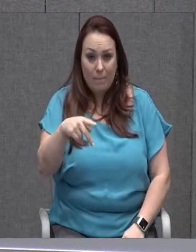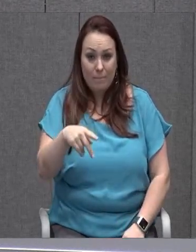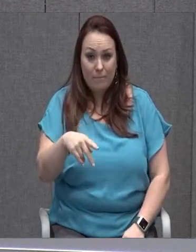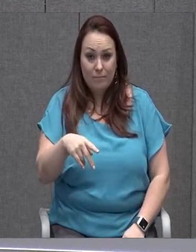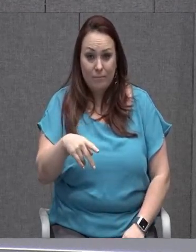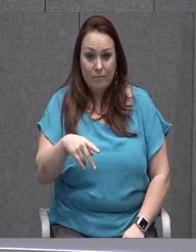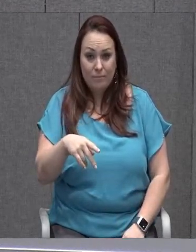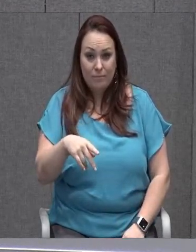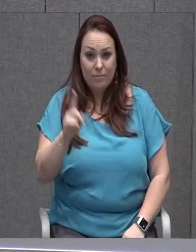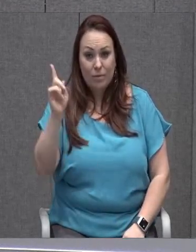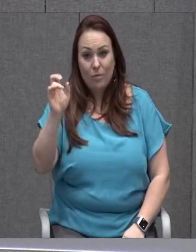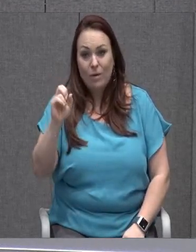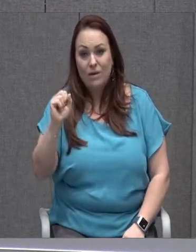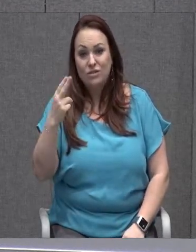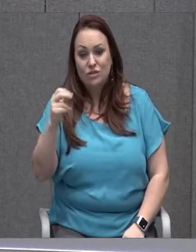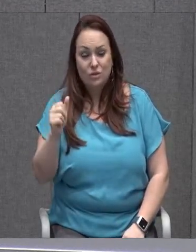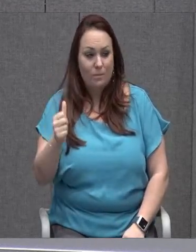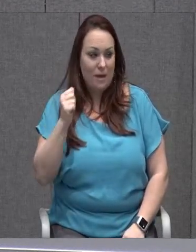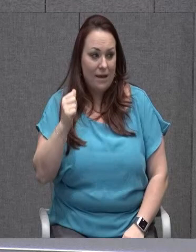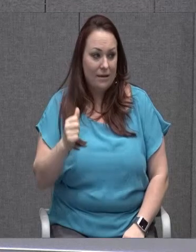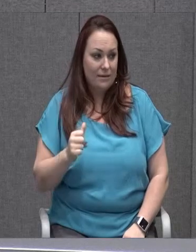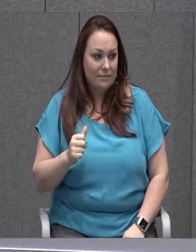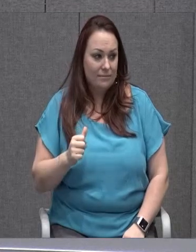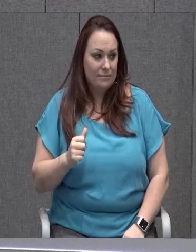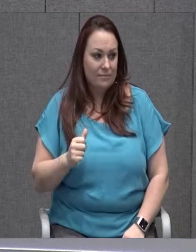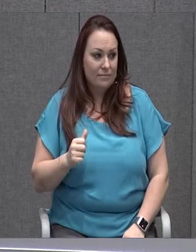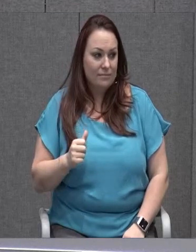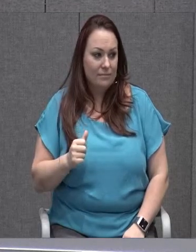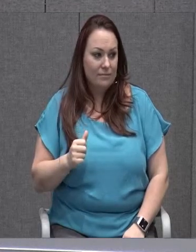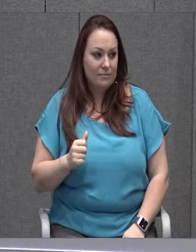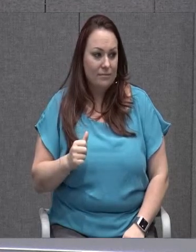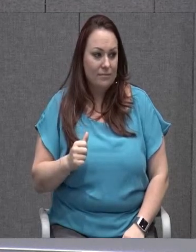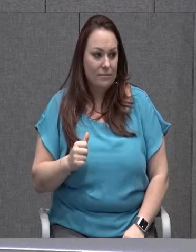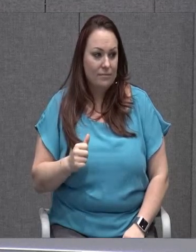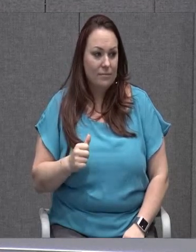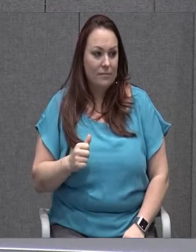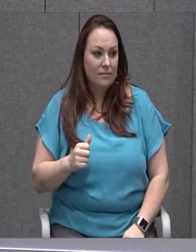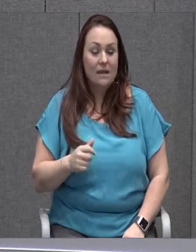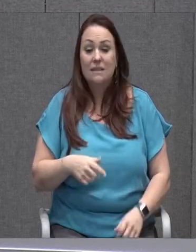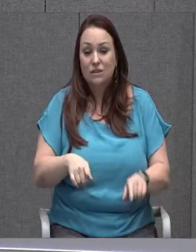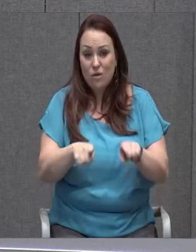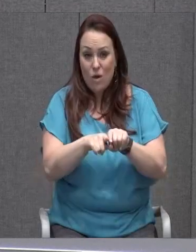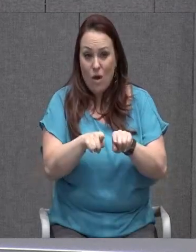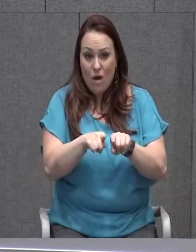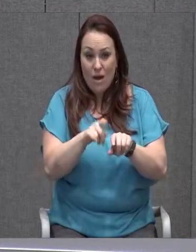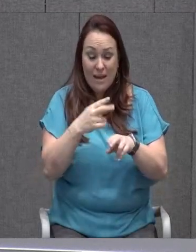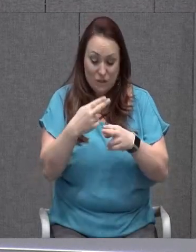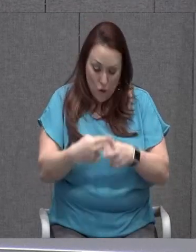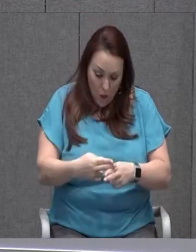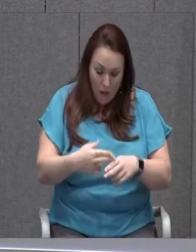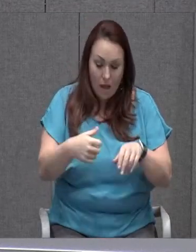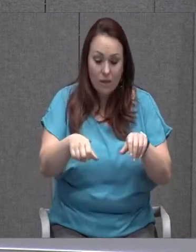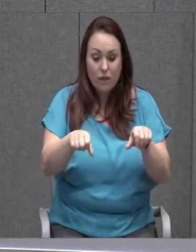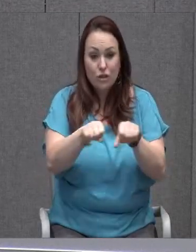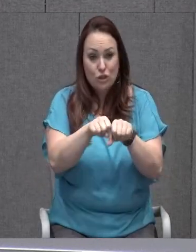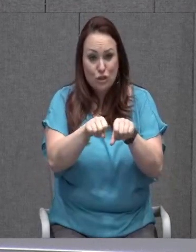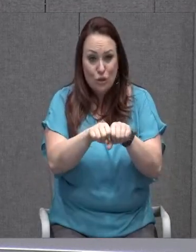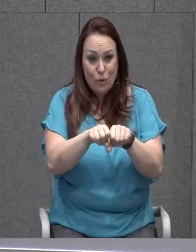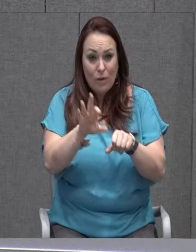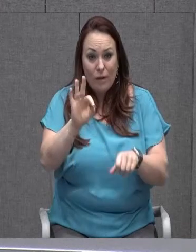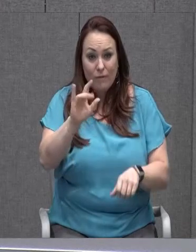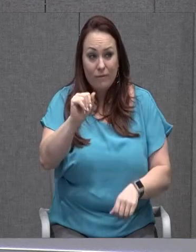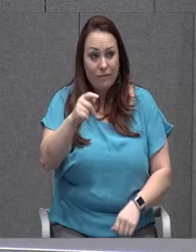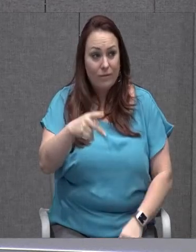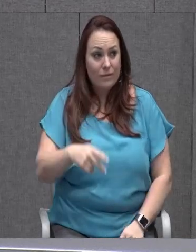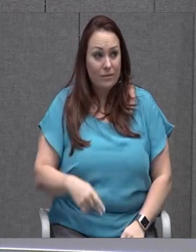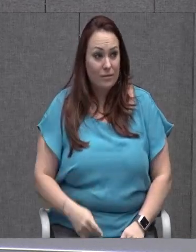going to put one shoe back. Keep that one out of the way. It's called a shoe flip because we are going to flip those shoes.